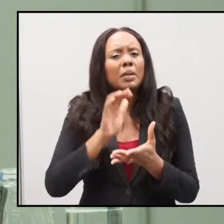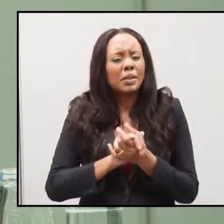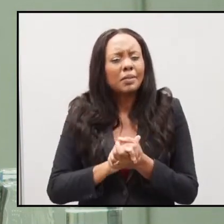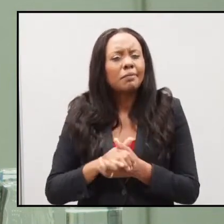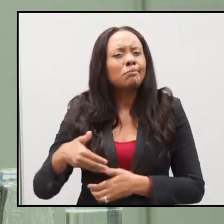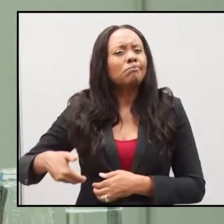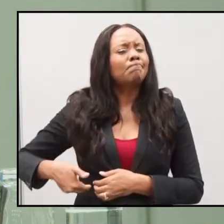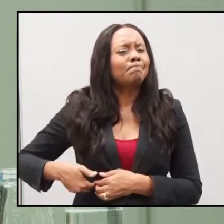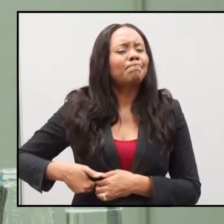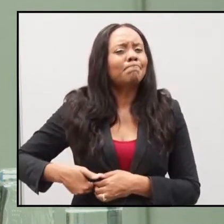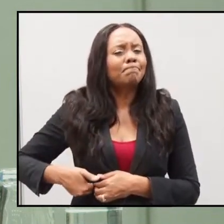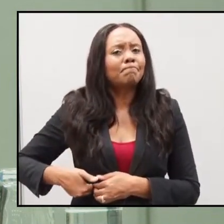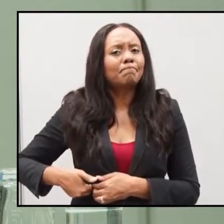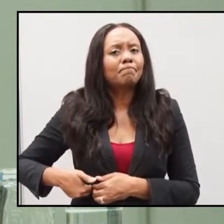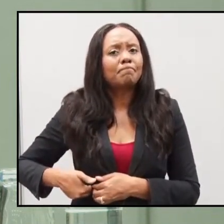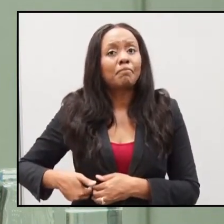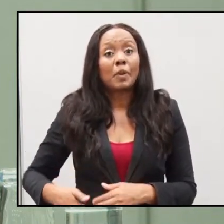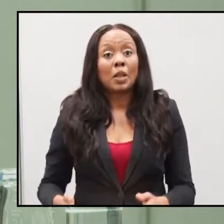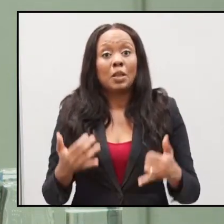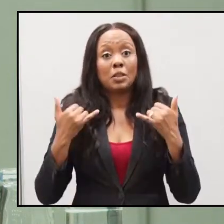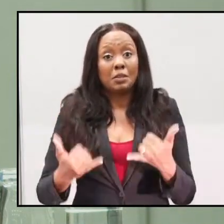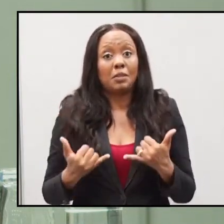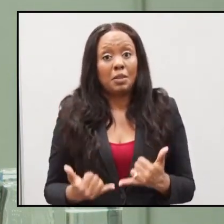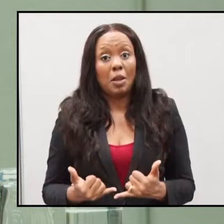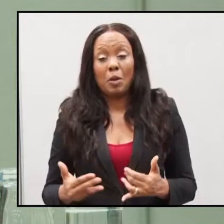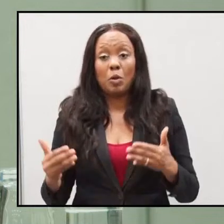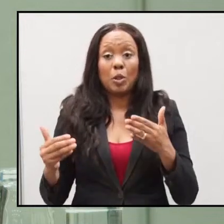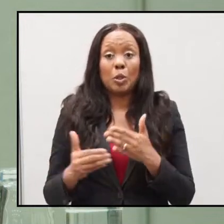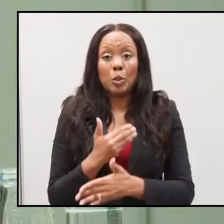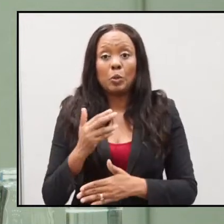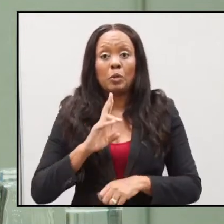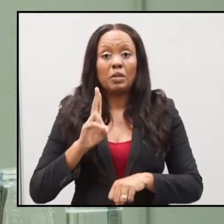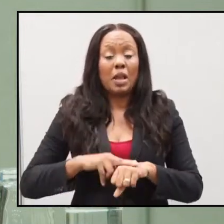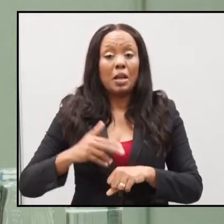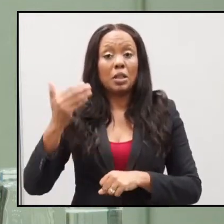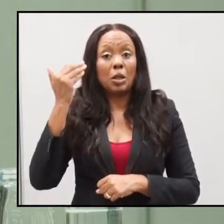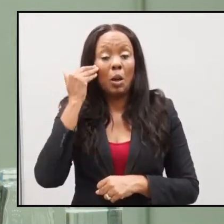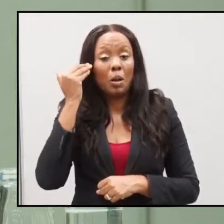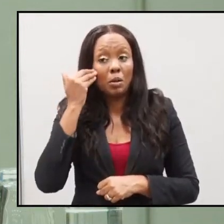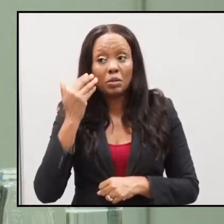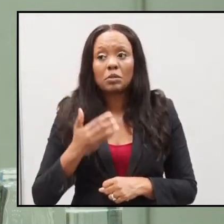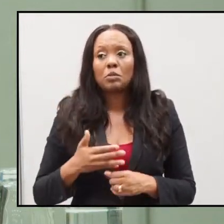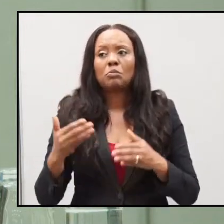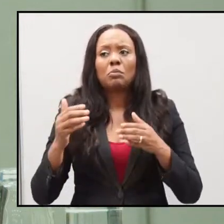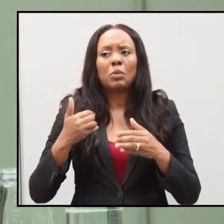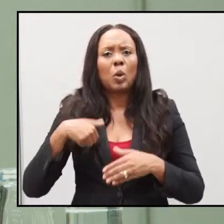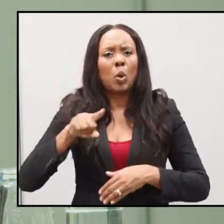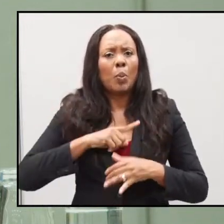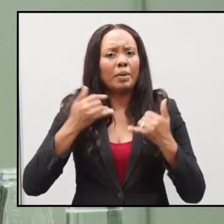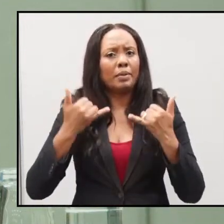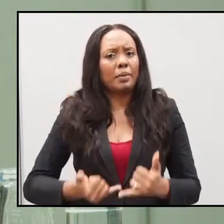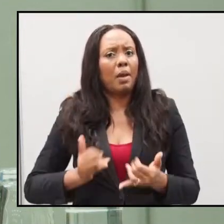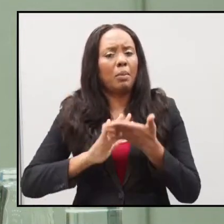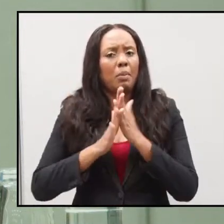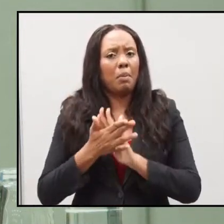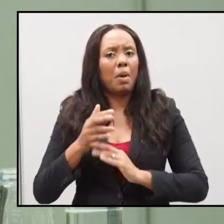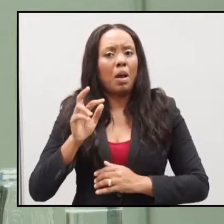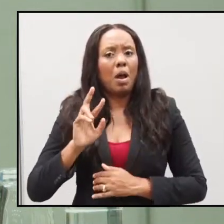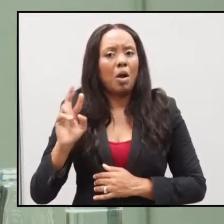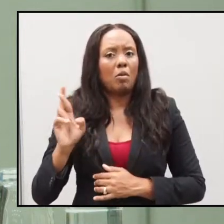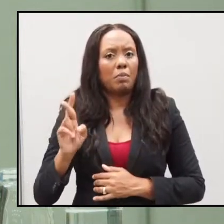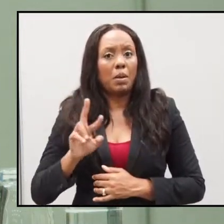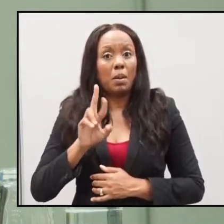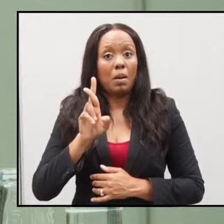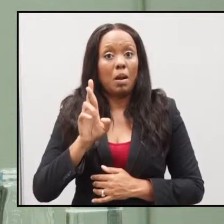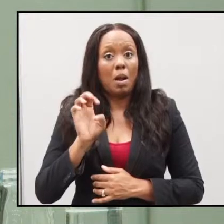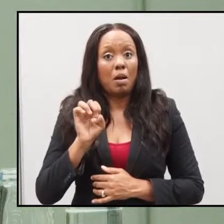of republicanism, a new national consciousness will emerge among our people, which can only be done to the benefit